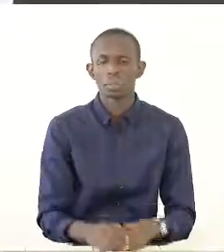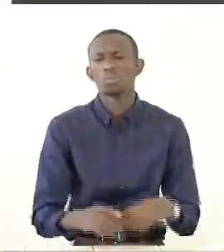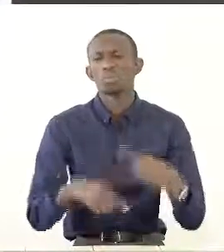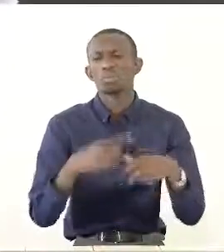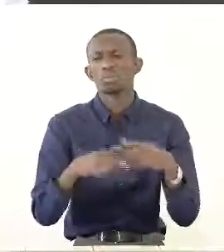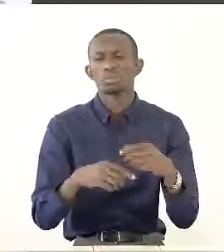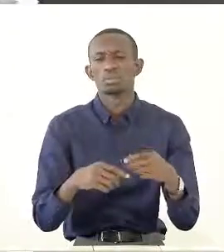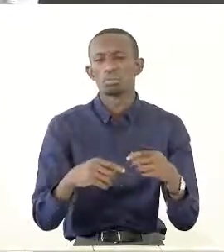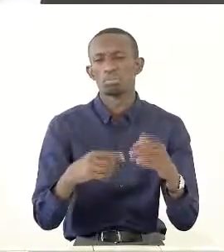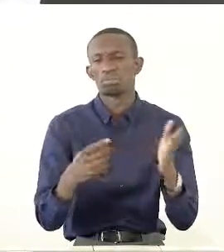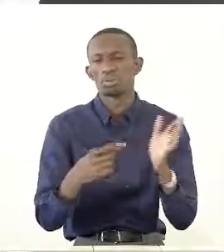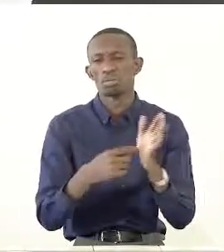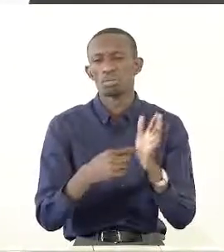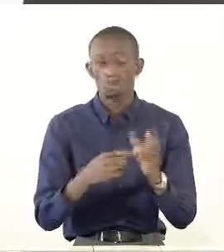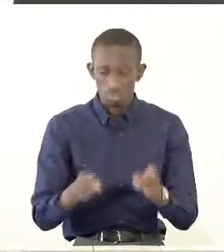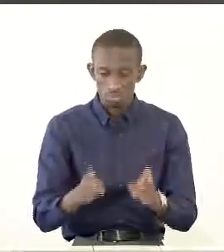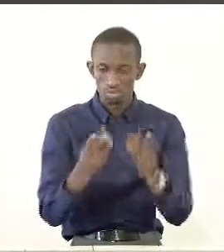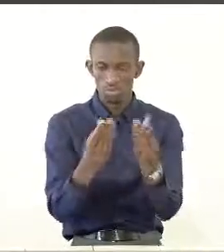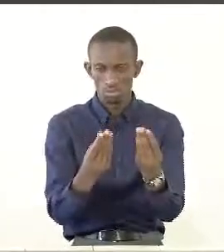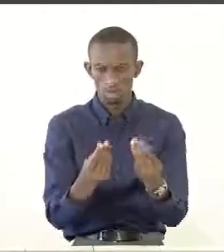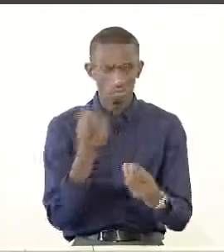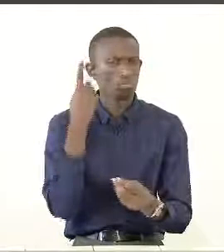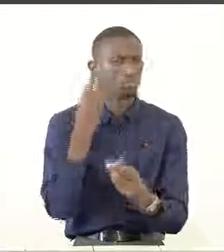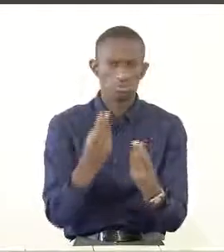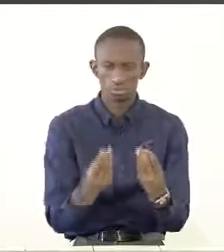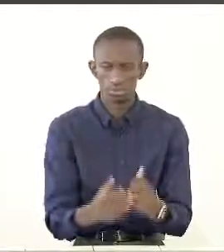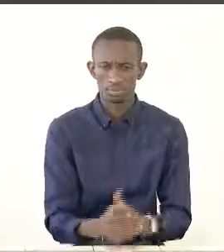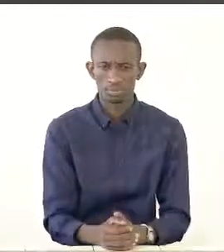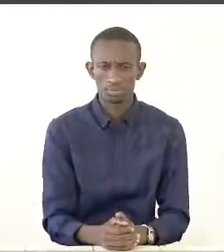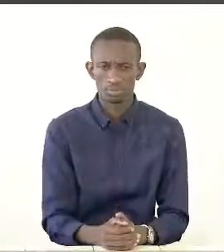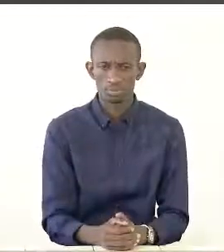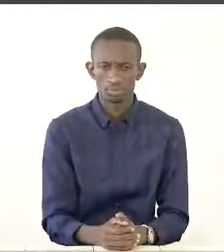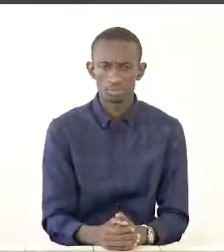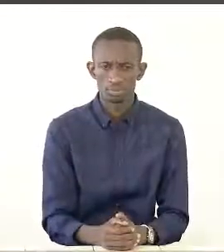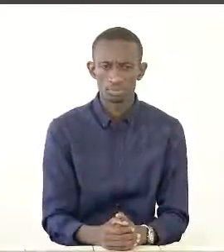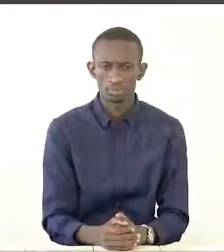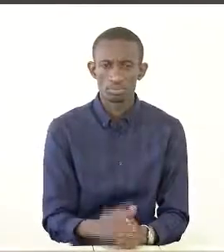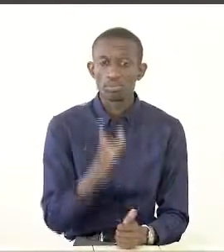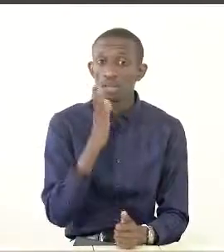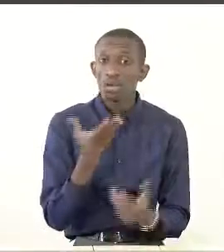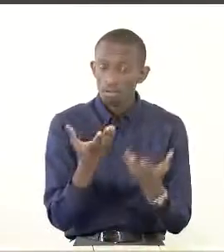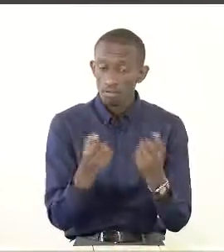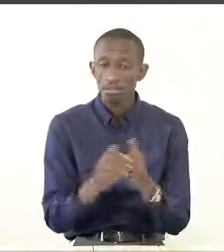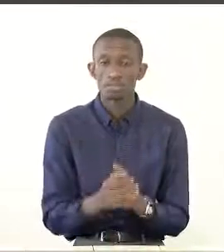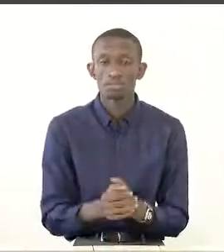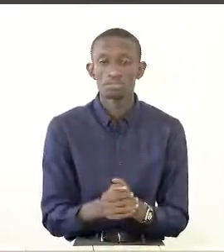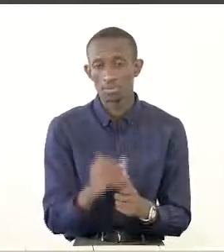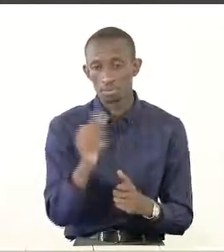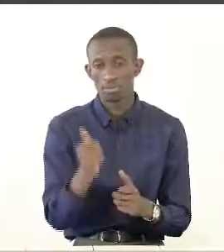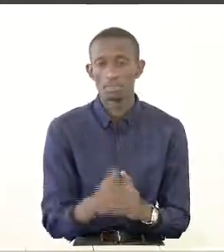because already the method is very simple, it's understandable. Let us have another kind of